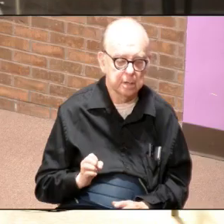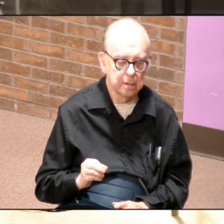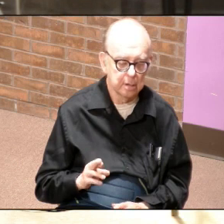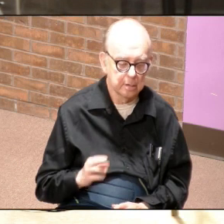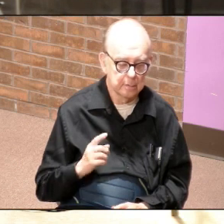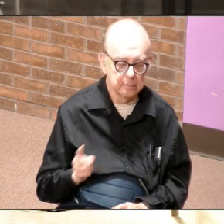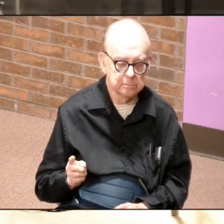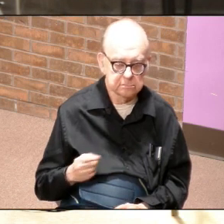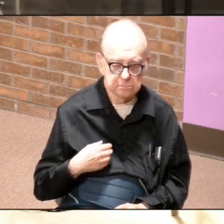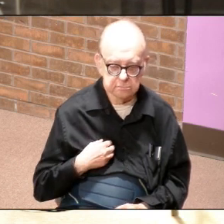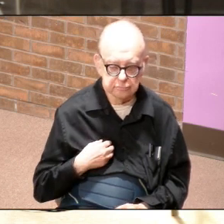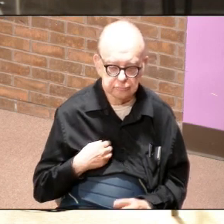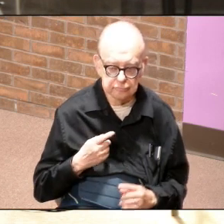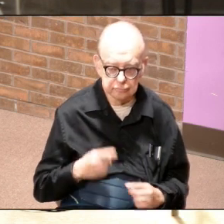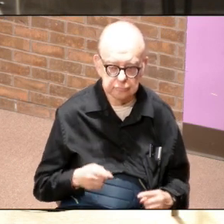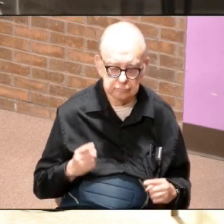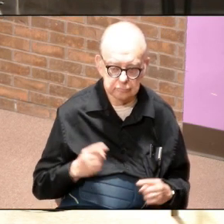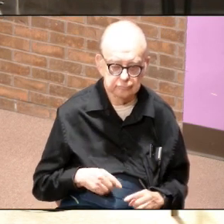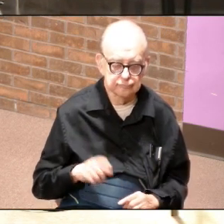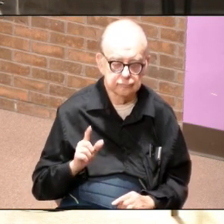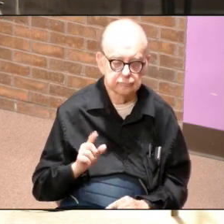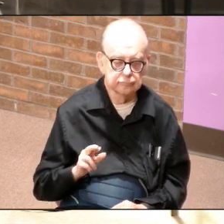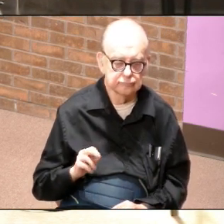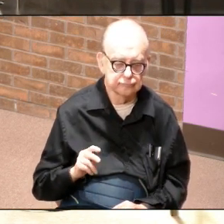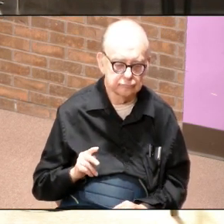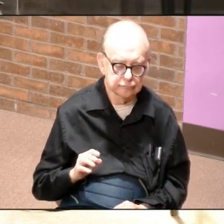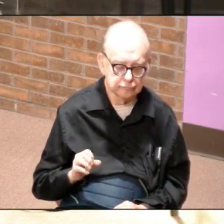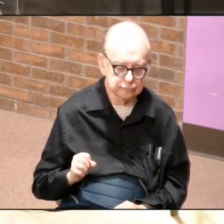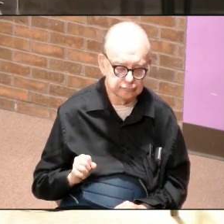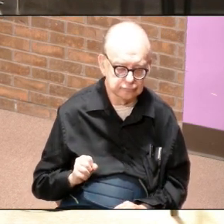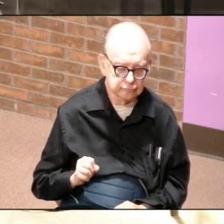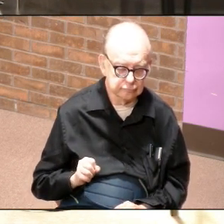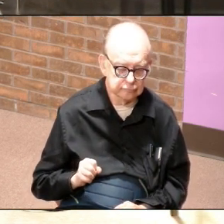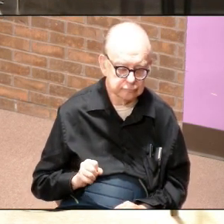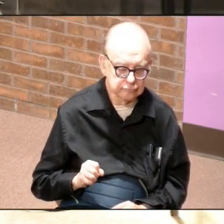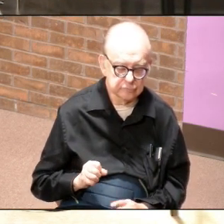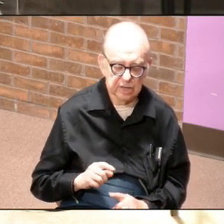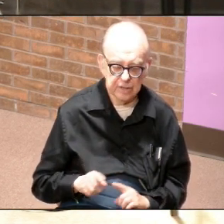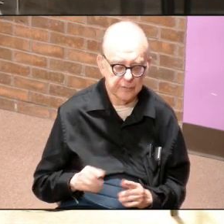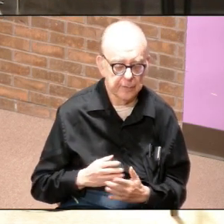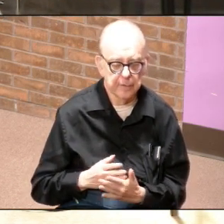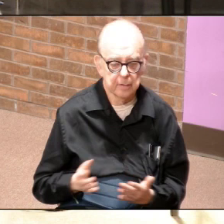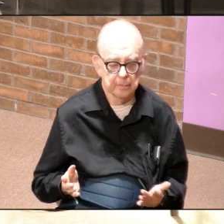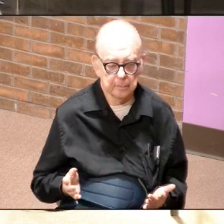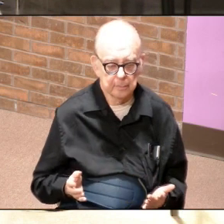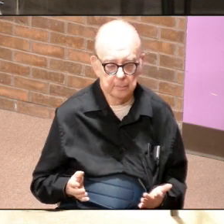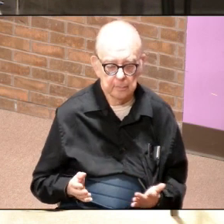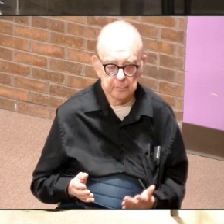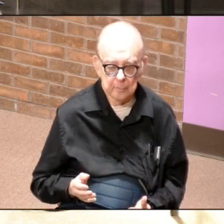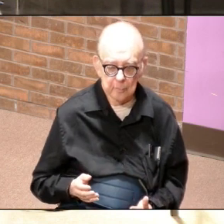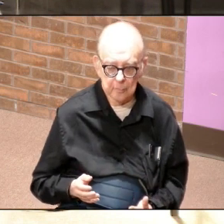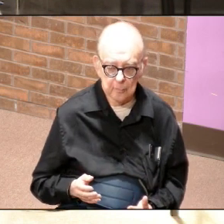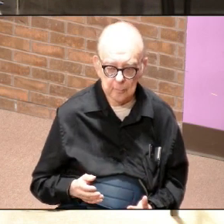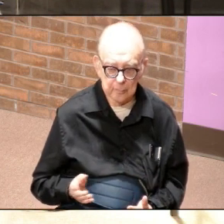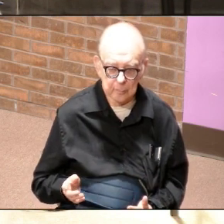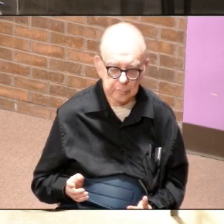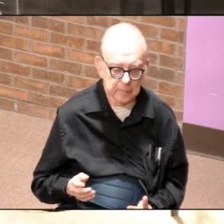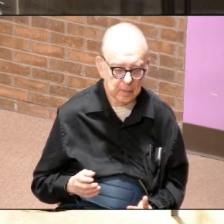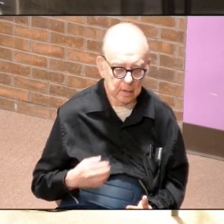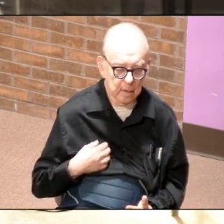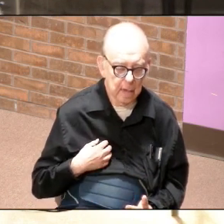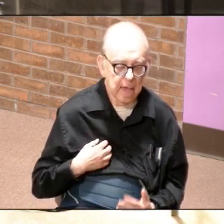For those that struggle with lupus and Alzheimer's, for those that struggle with